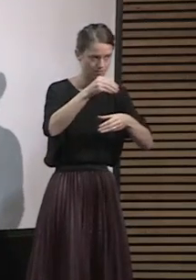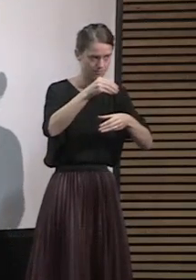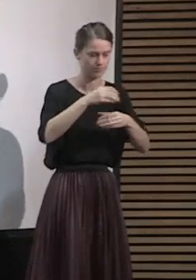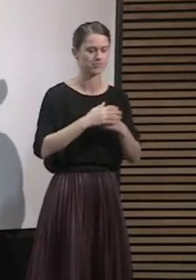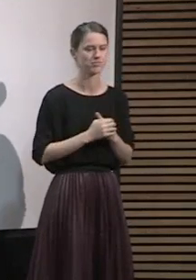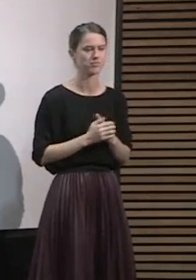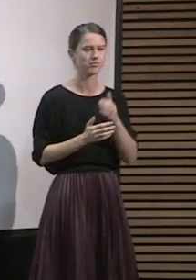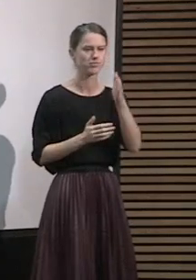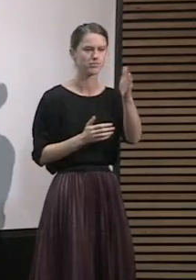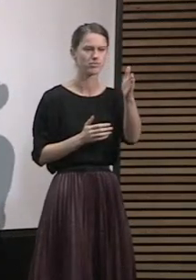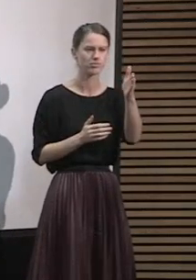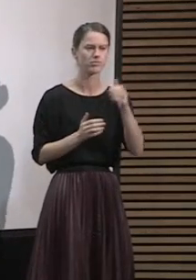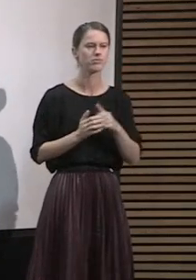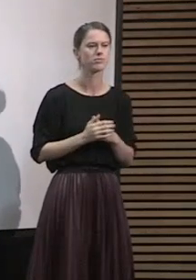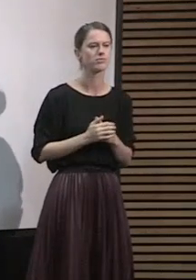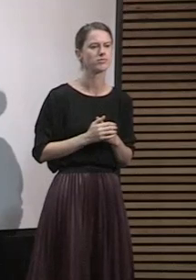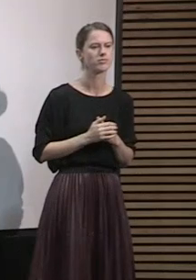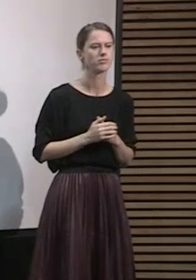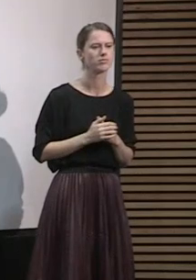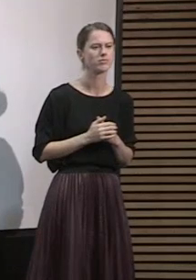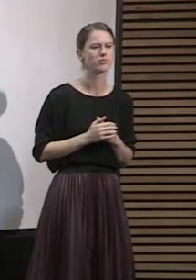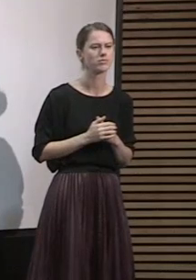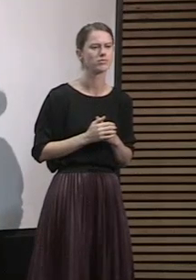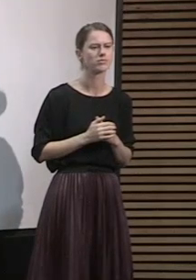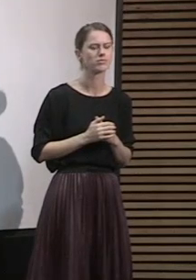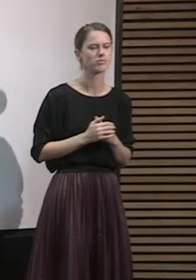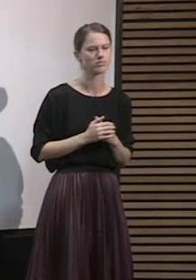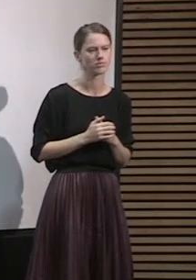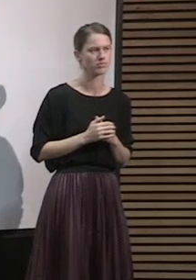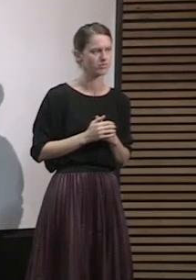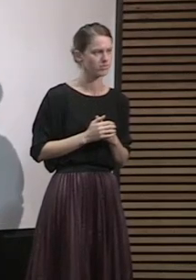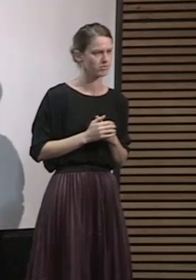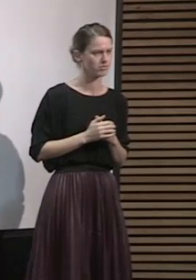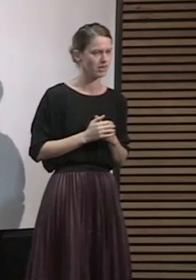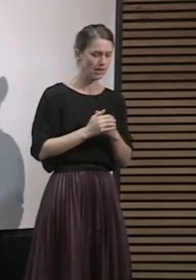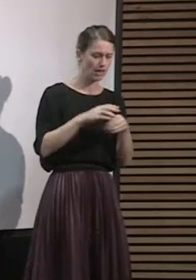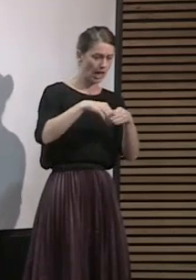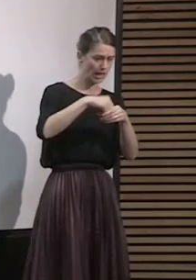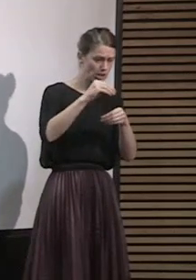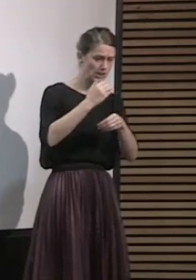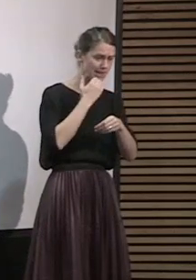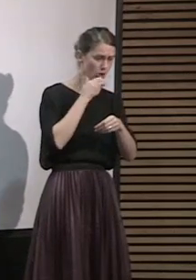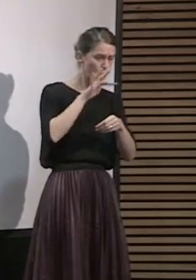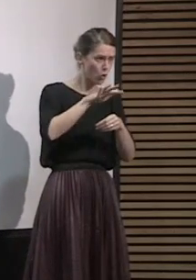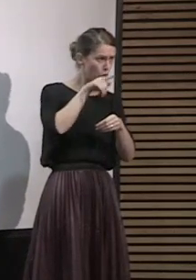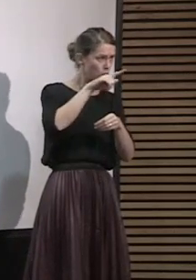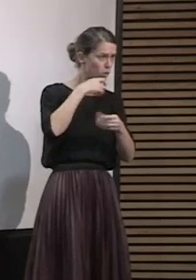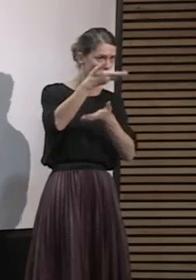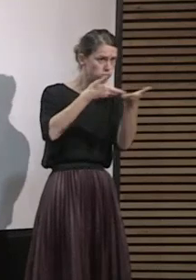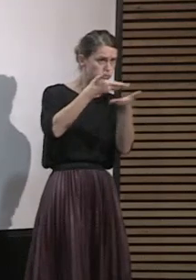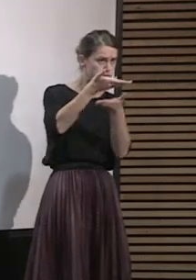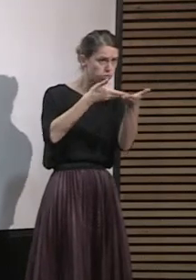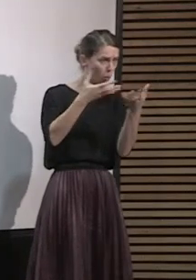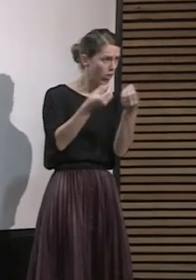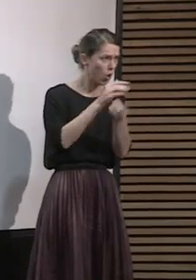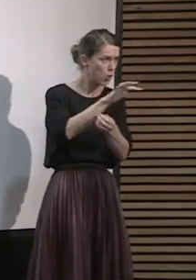Go ahead. Who are you bringing to your, or confidence? Who will you consult with over the election day? Oh, well, ultimately, it's something that